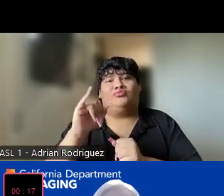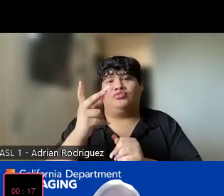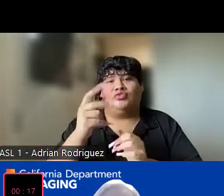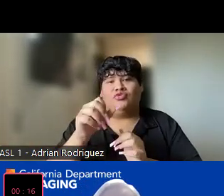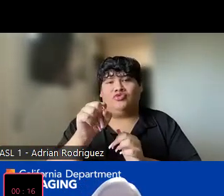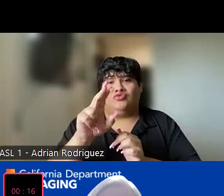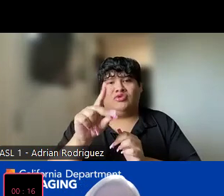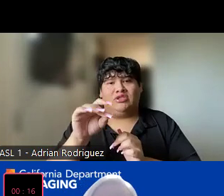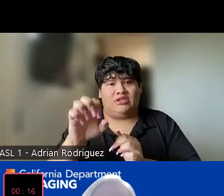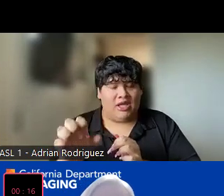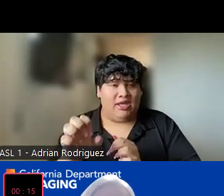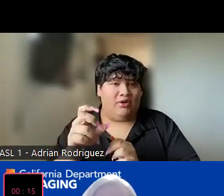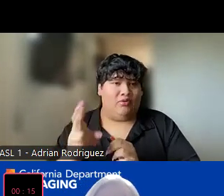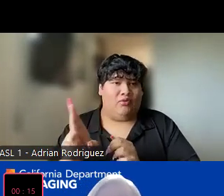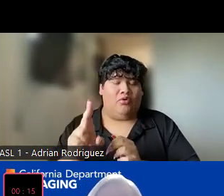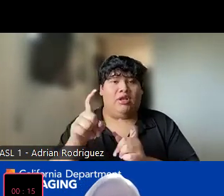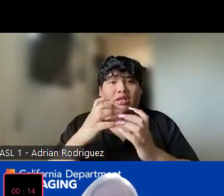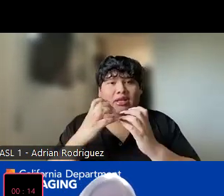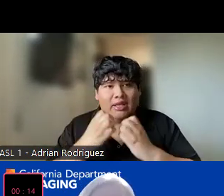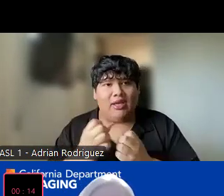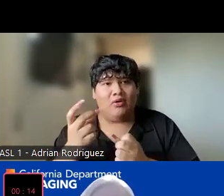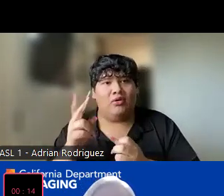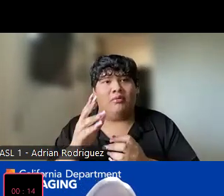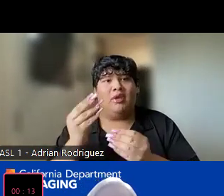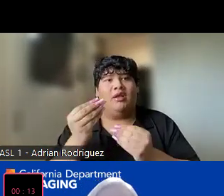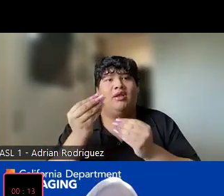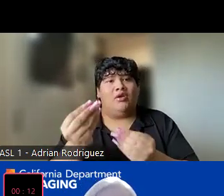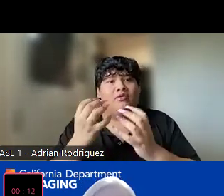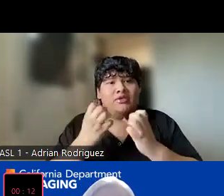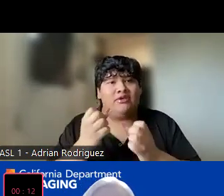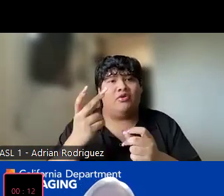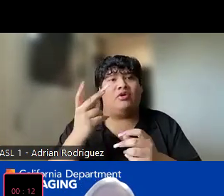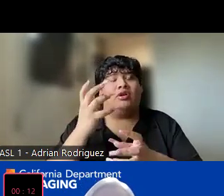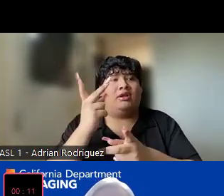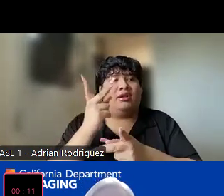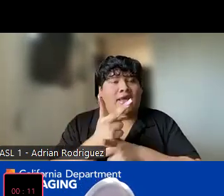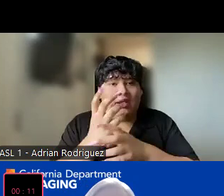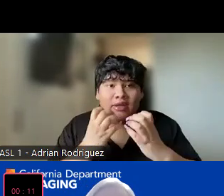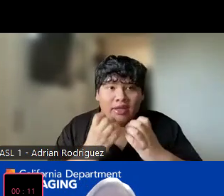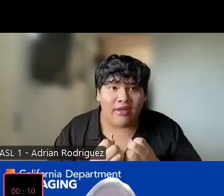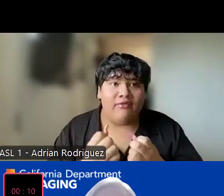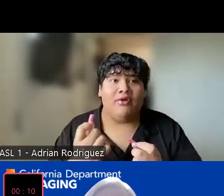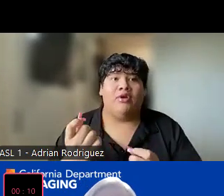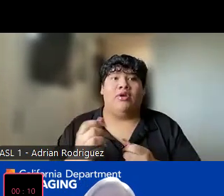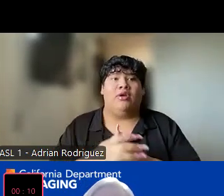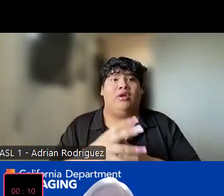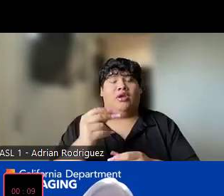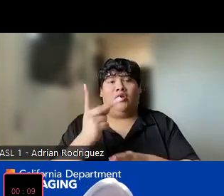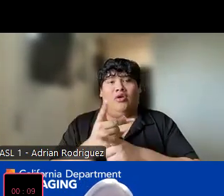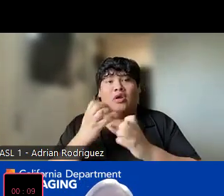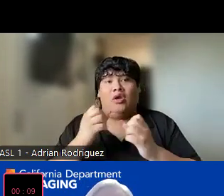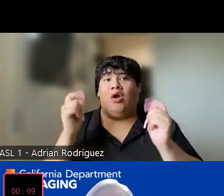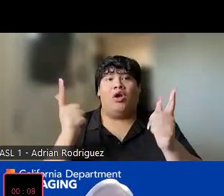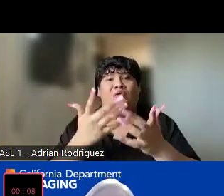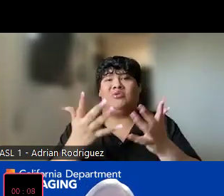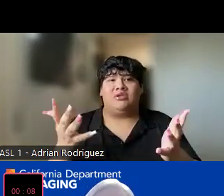hip, getting the care they need, being a good care receiver and keeping their IHSS caregiver because they're sacred, right? And hard to find right now. All those kinds